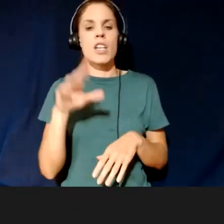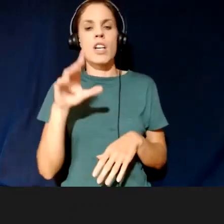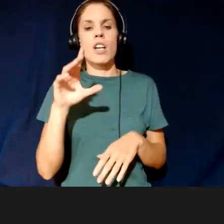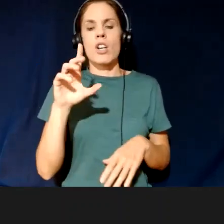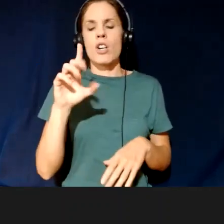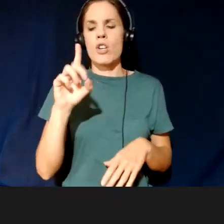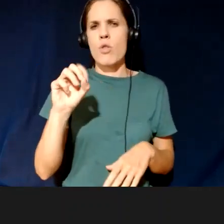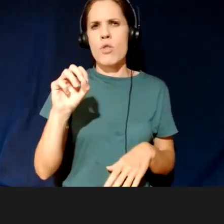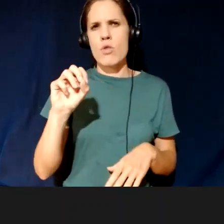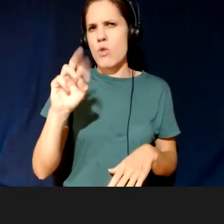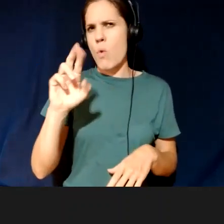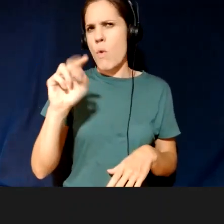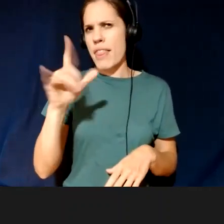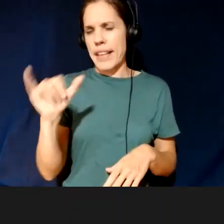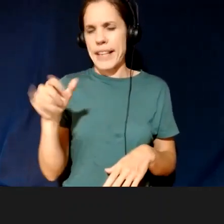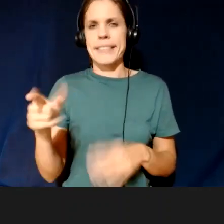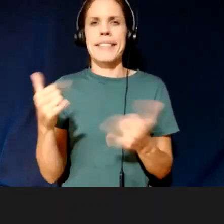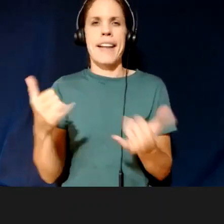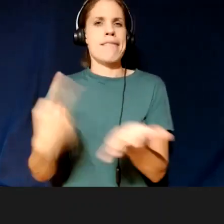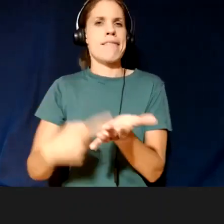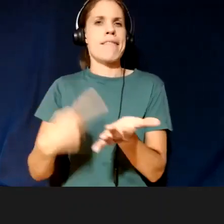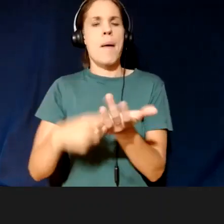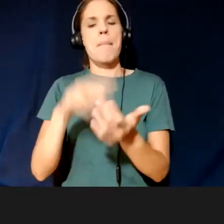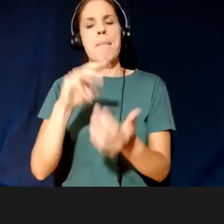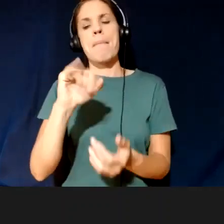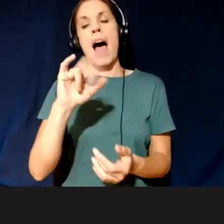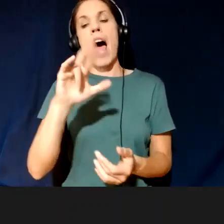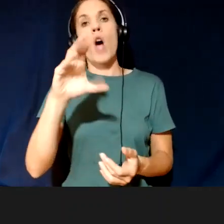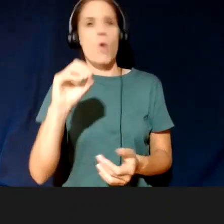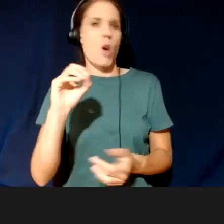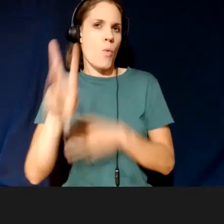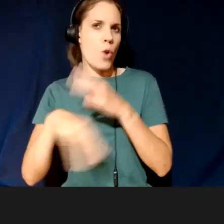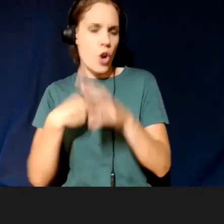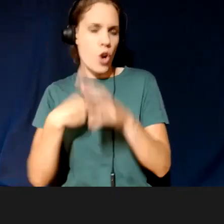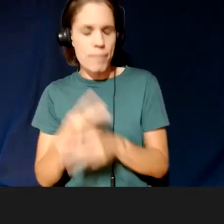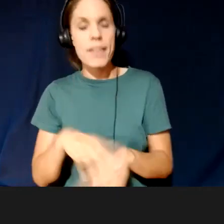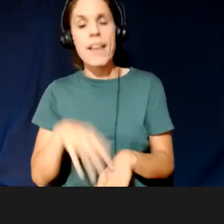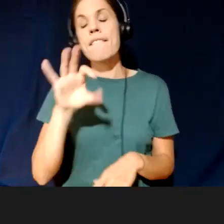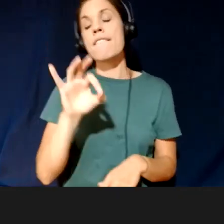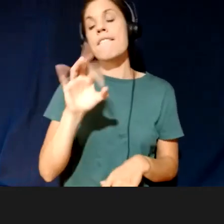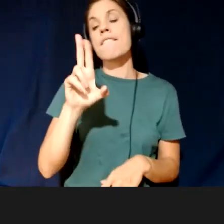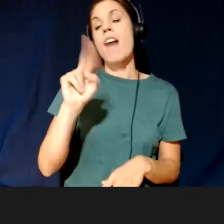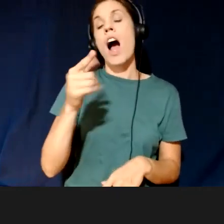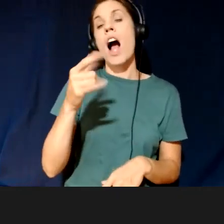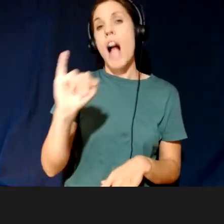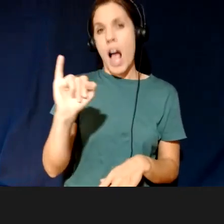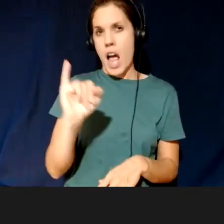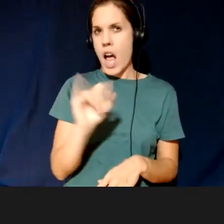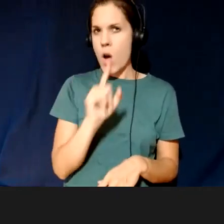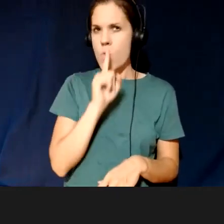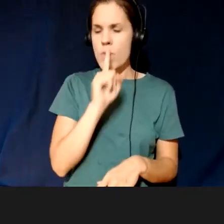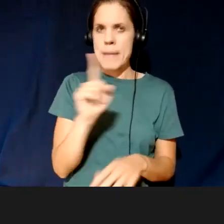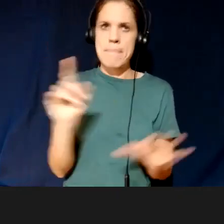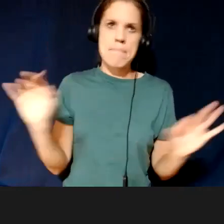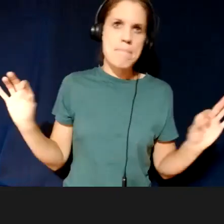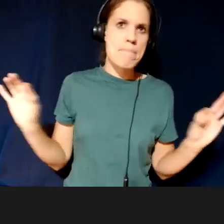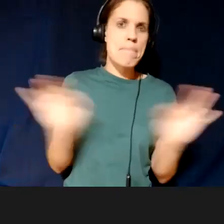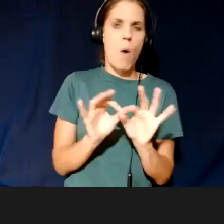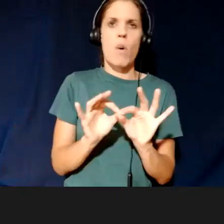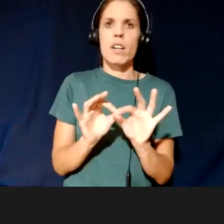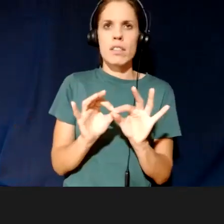getting into the micro world, and I think it's a pretty important question. Fungi, she says, fungi are so important to forest